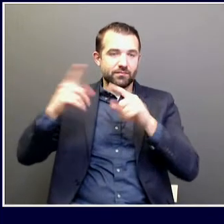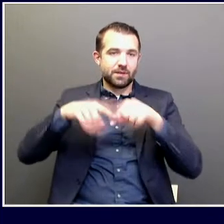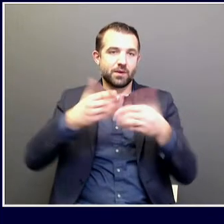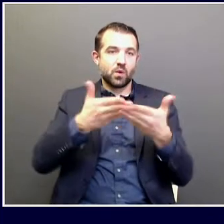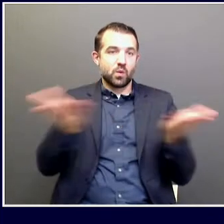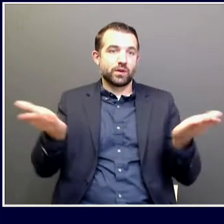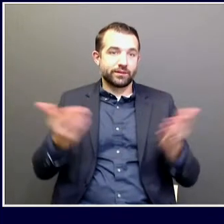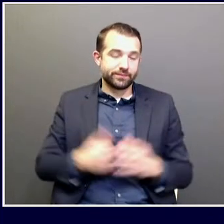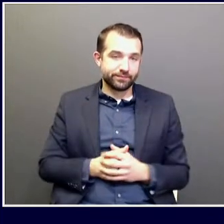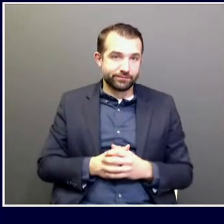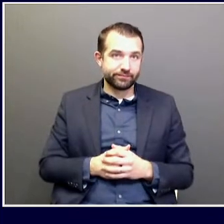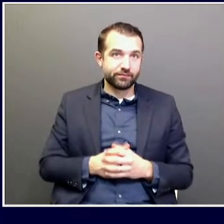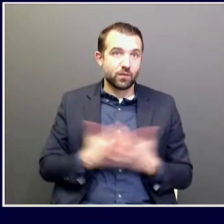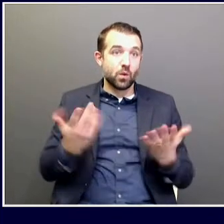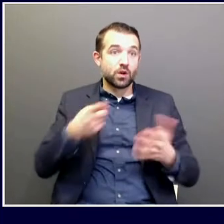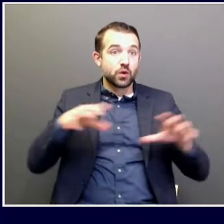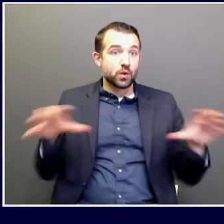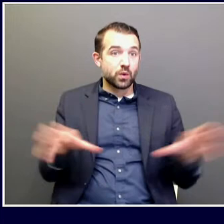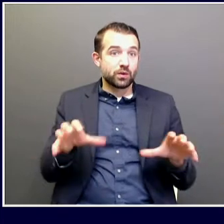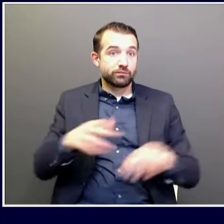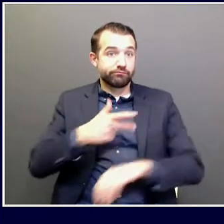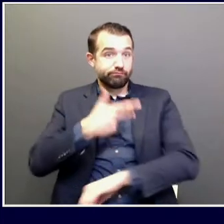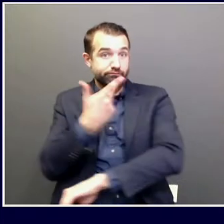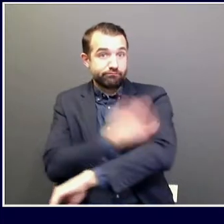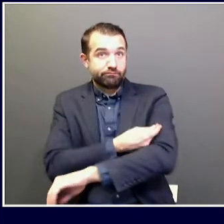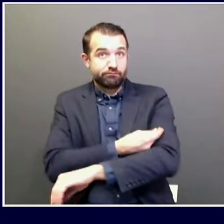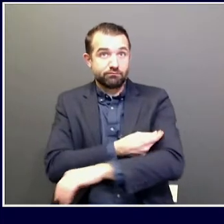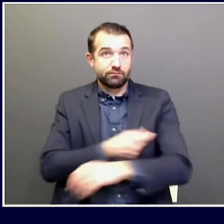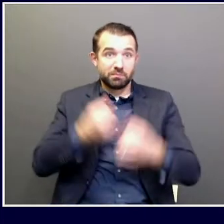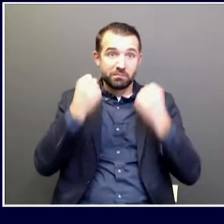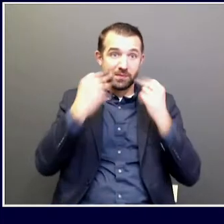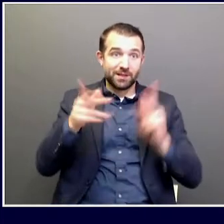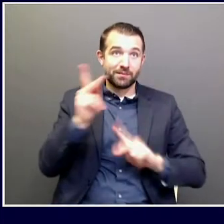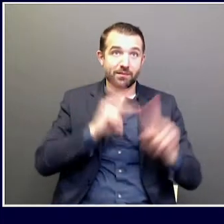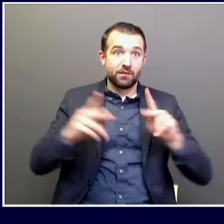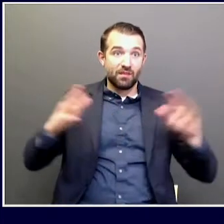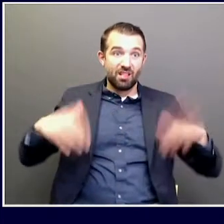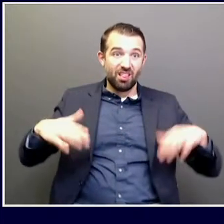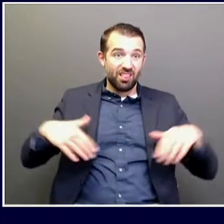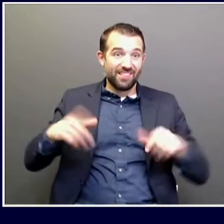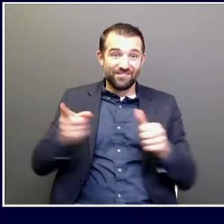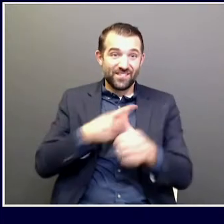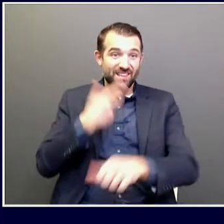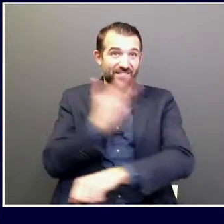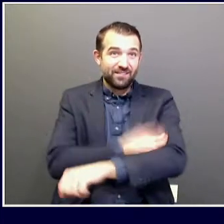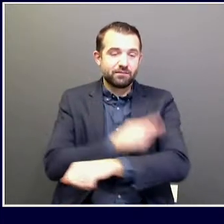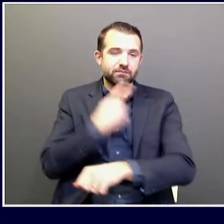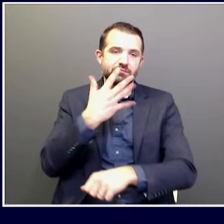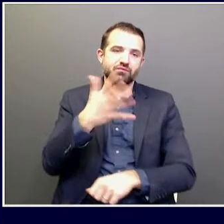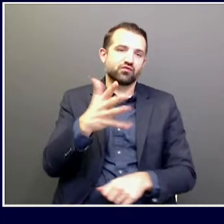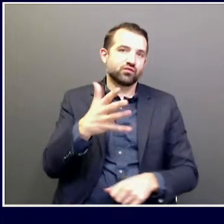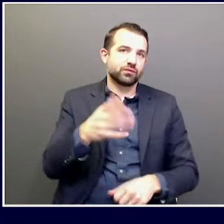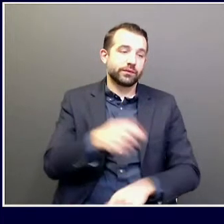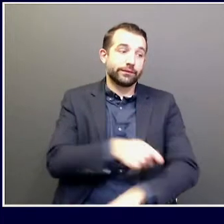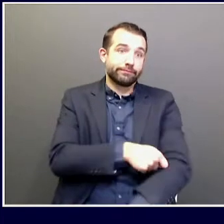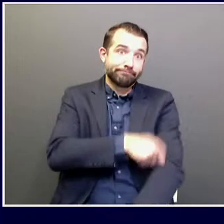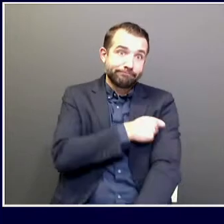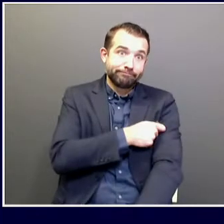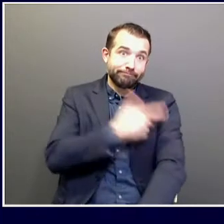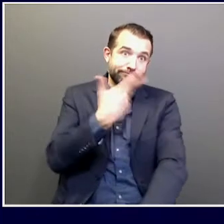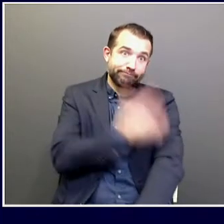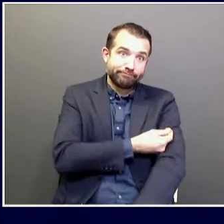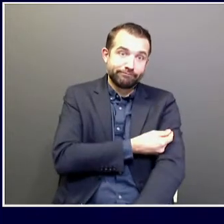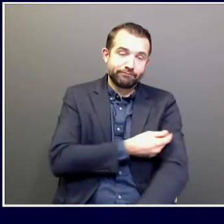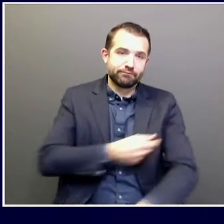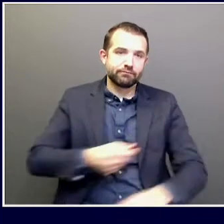getting vaccinated. There's still too many people who haven't even got their first shot. And it's not fair to the rest of the population who've